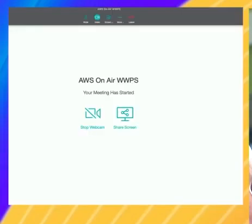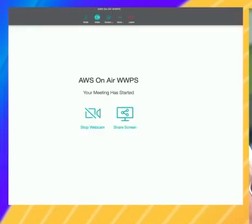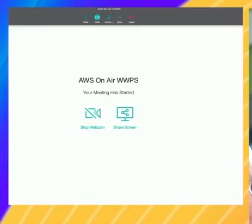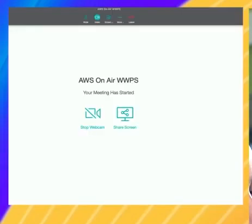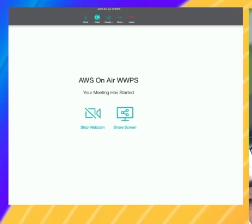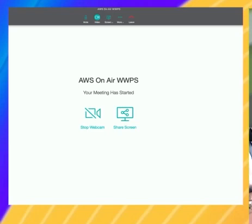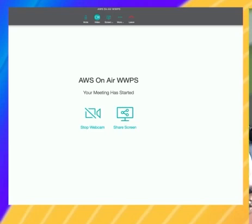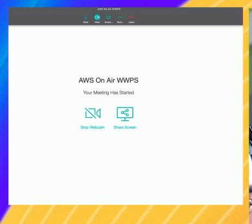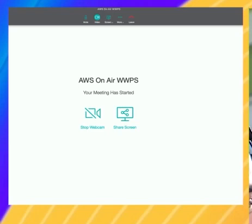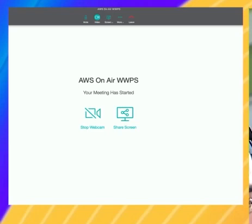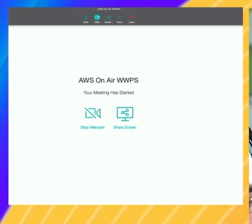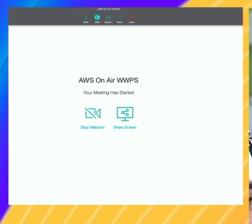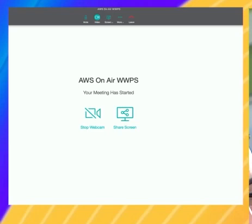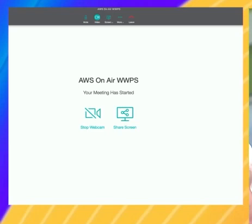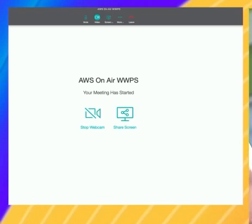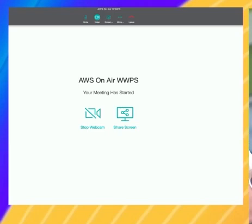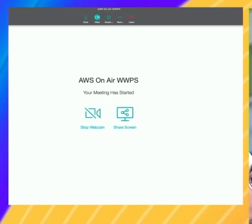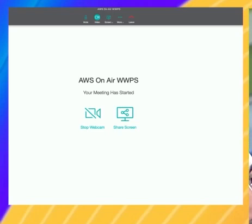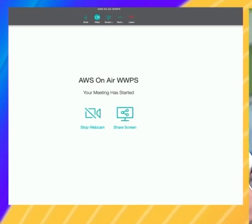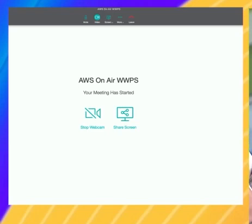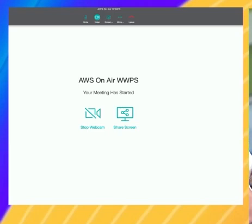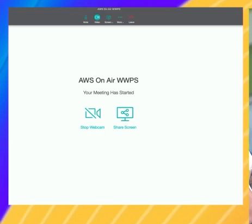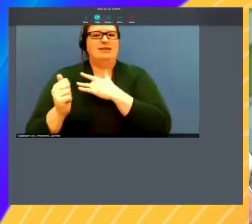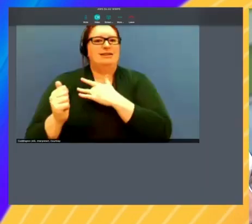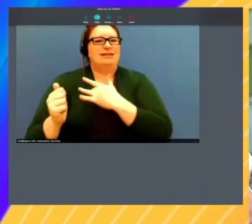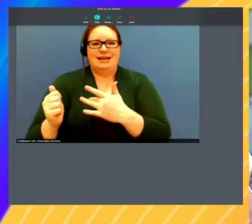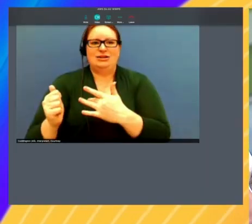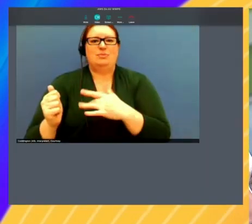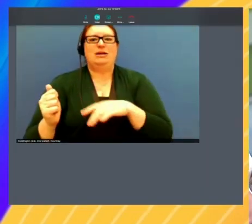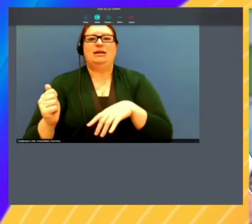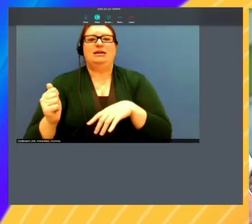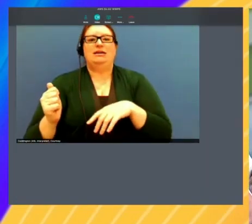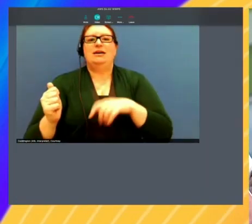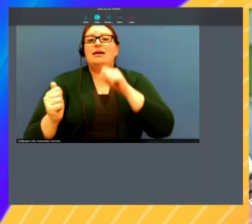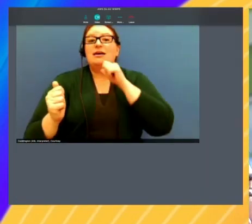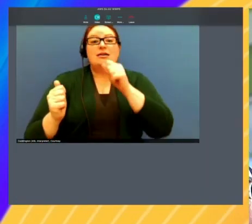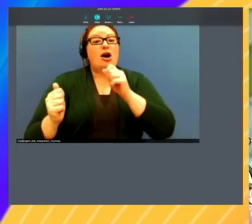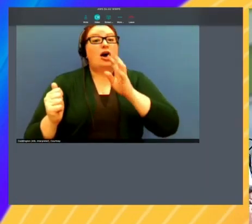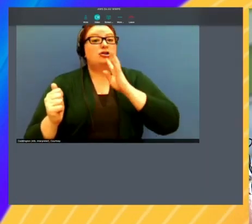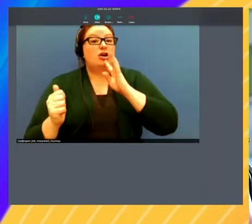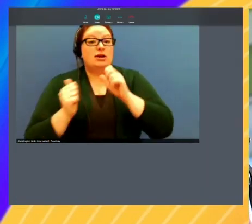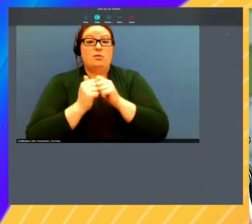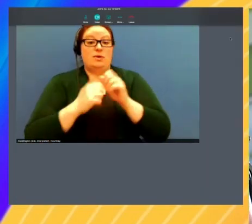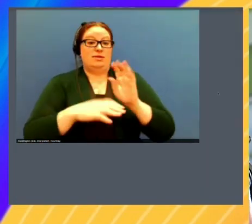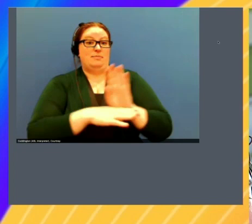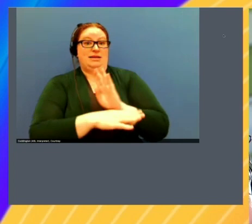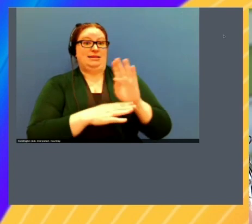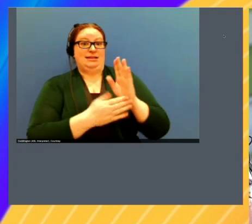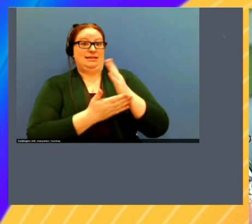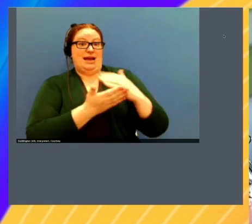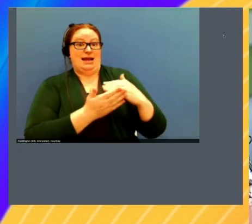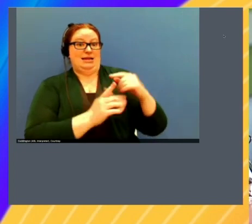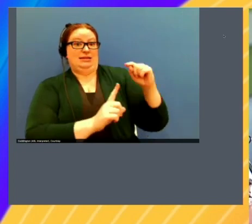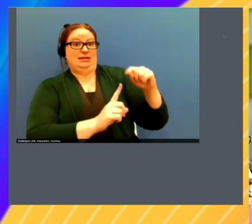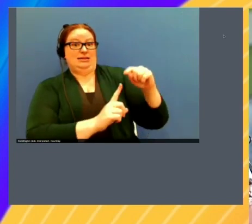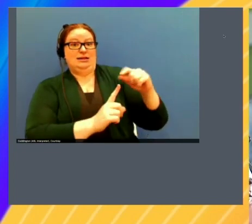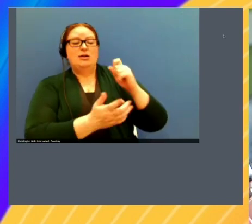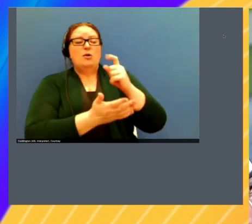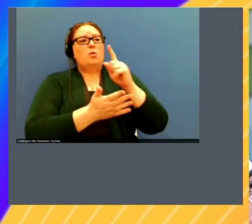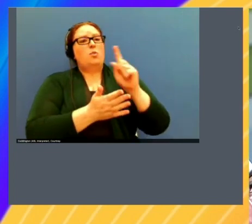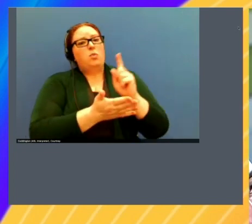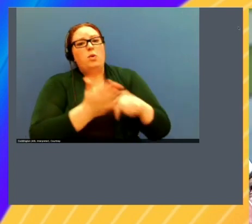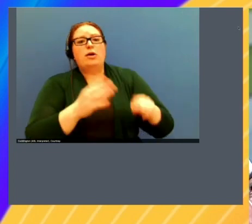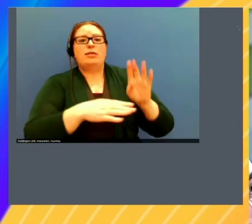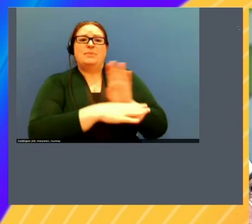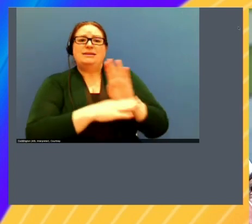these strategies together tends to be not talking to the business end around what are our business KPIs. Everyone's